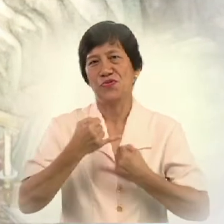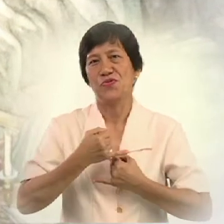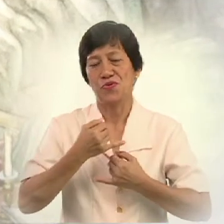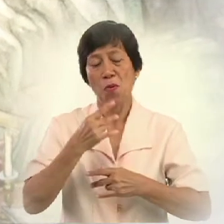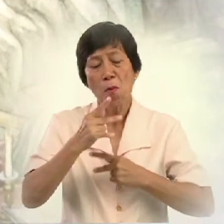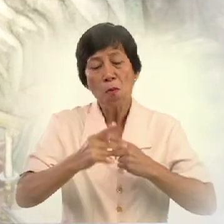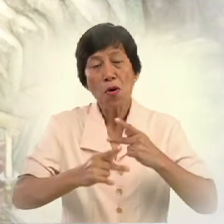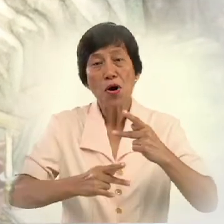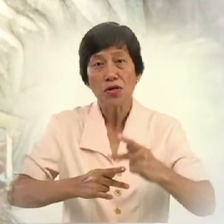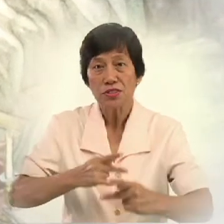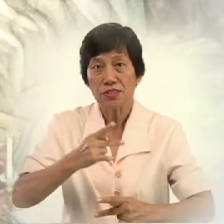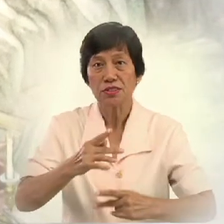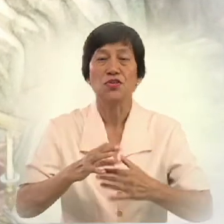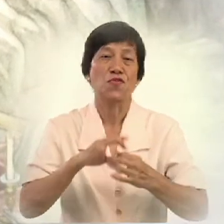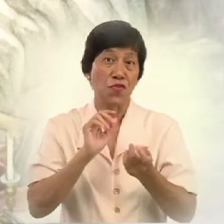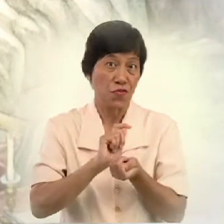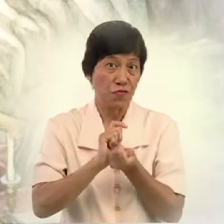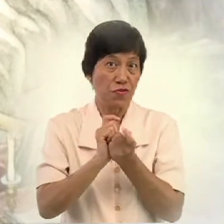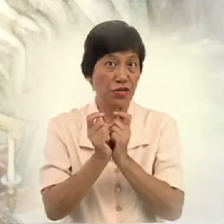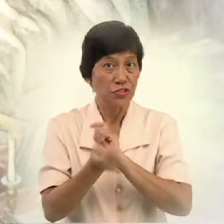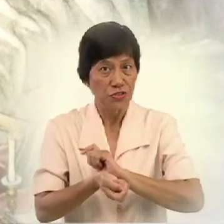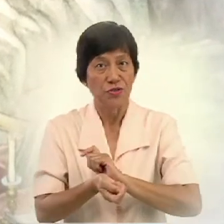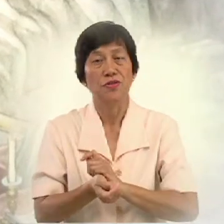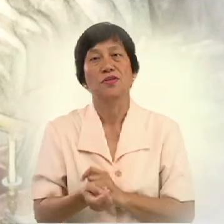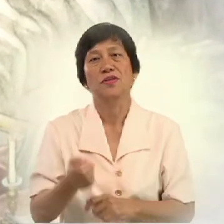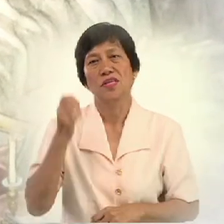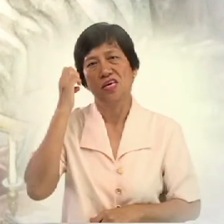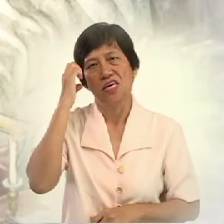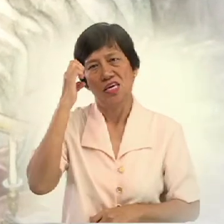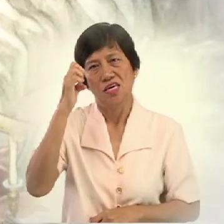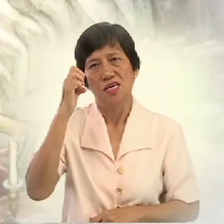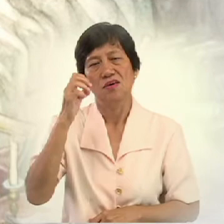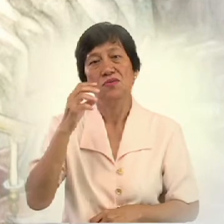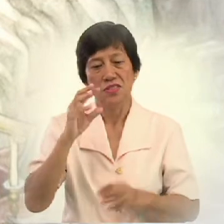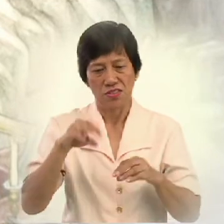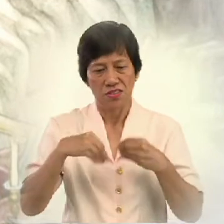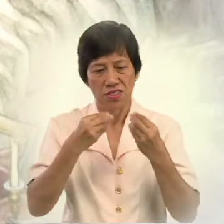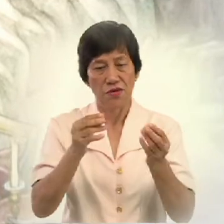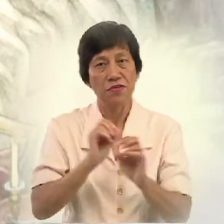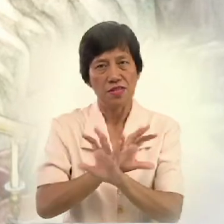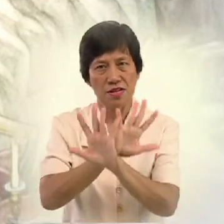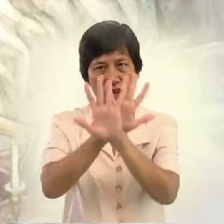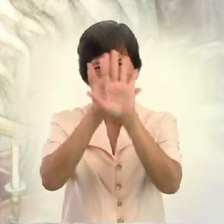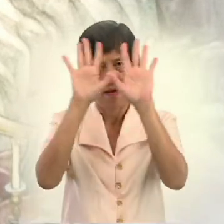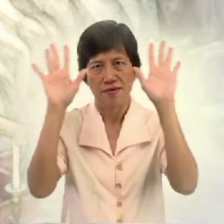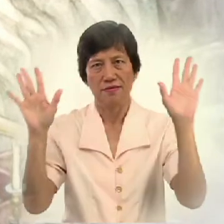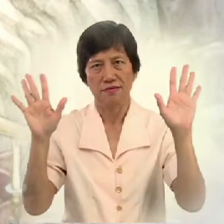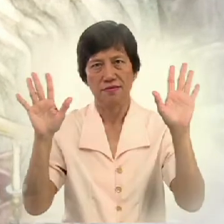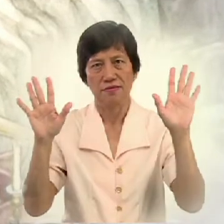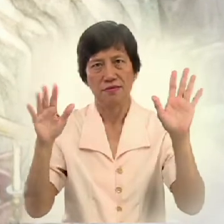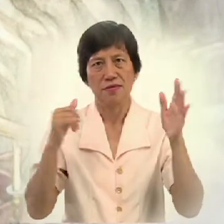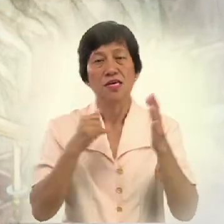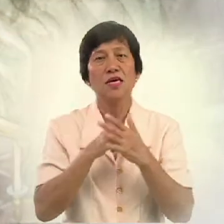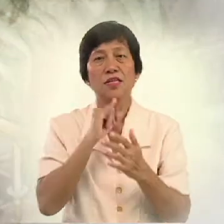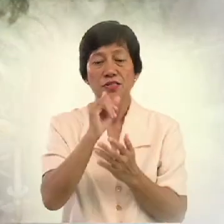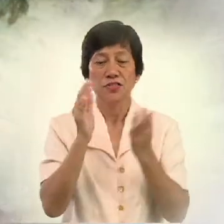end, after a painful but joyful process of